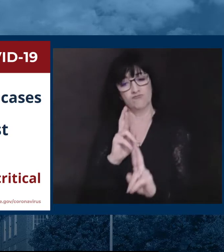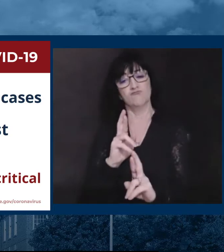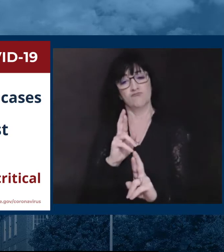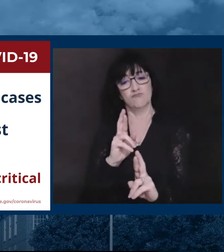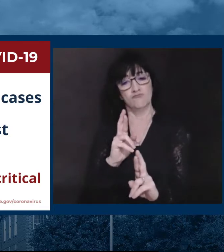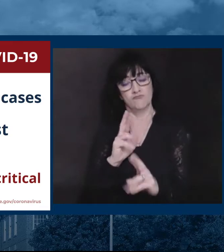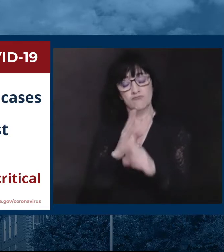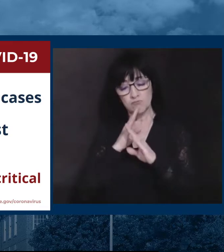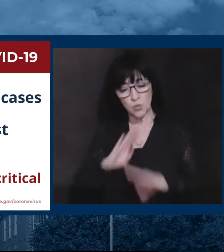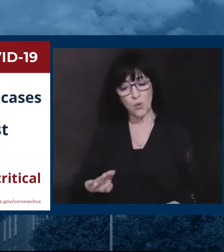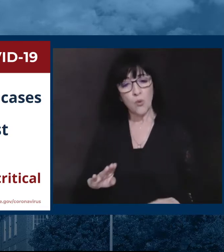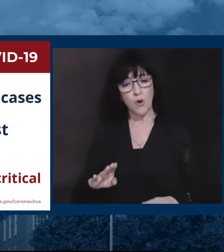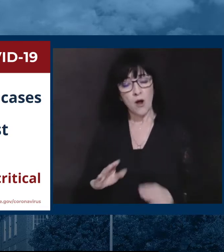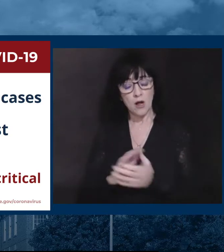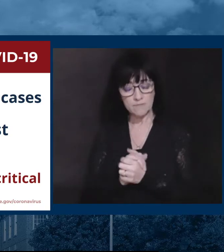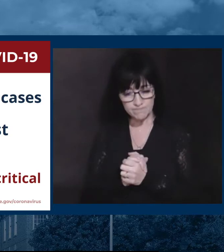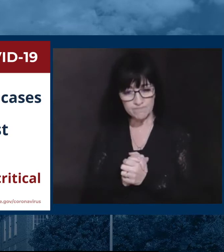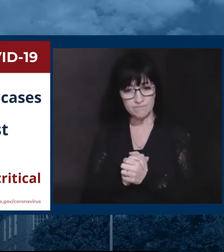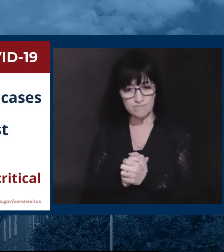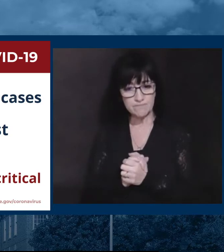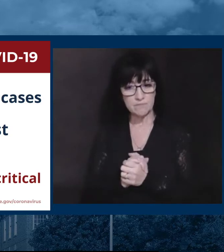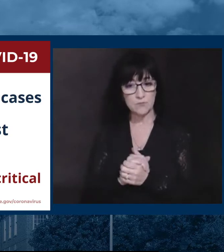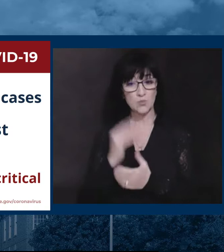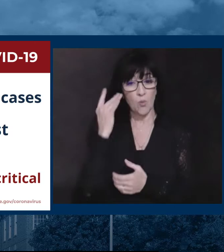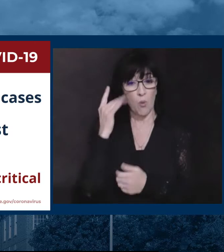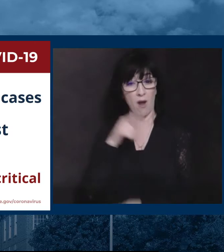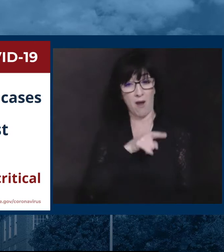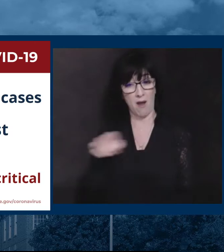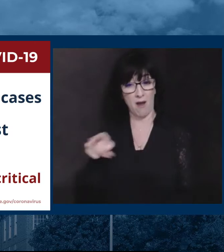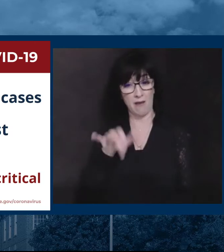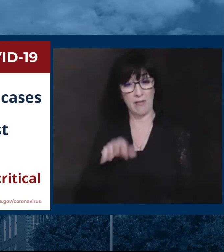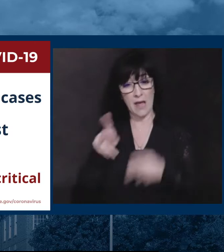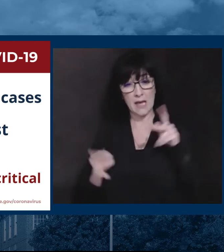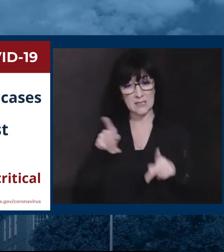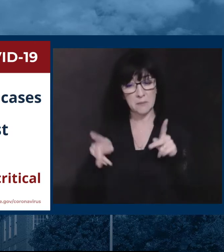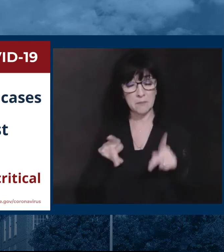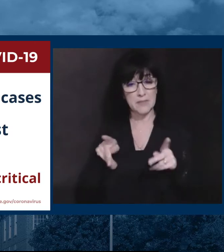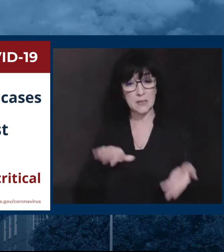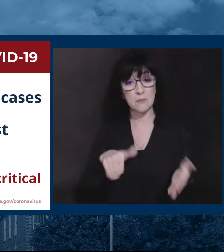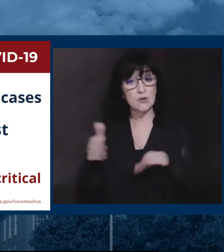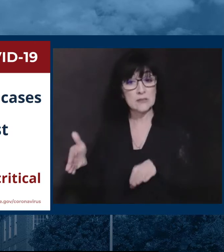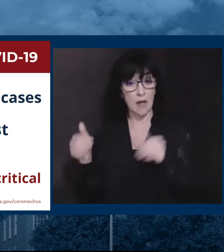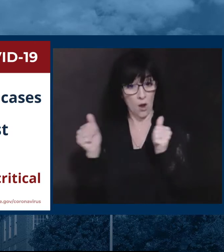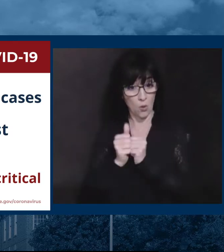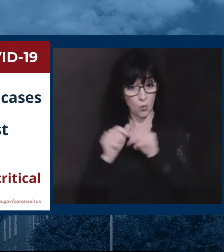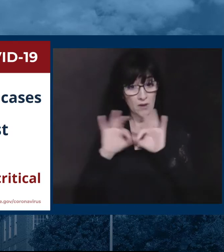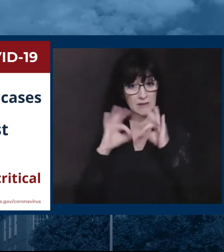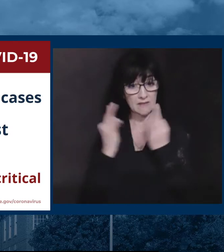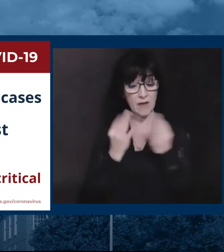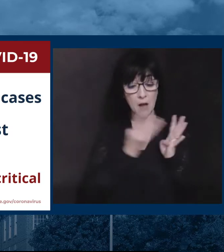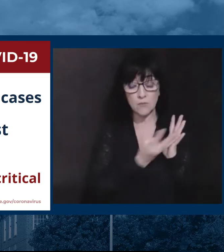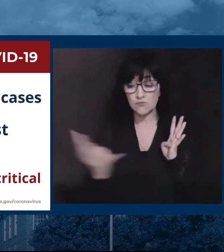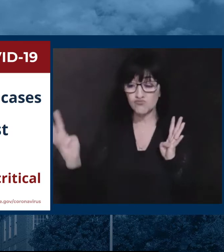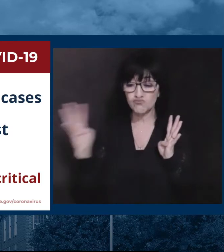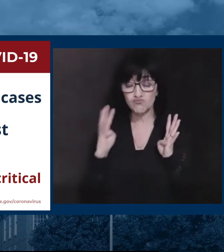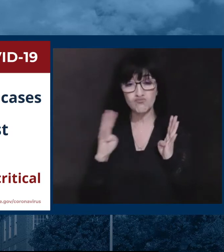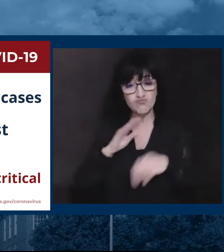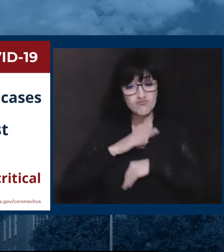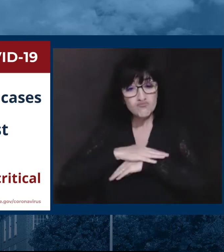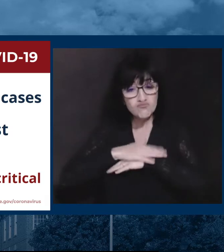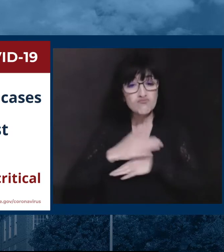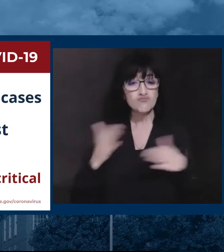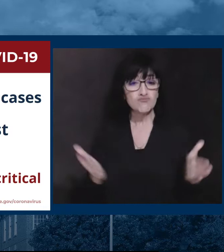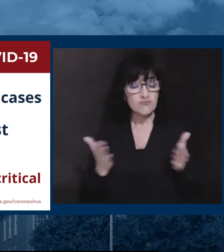those who died alone, frankly, and those who died without the support of their loved ones under the